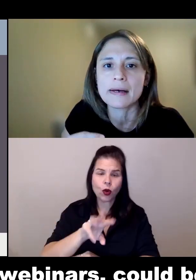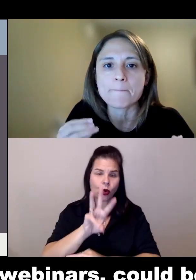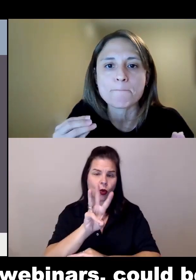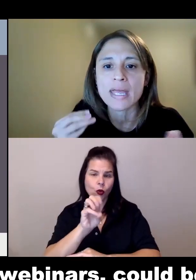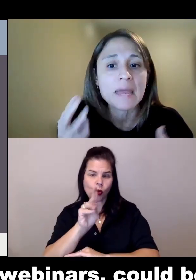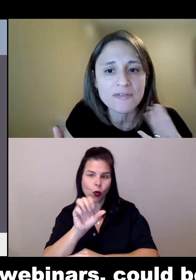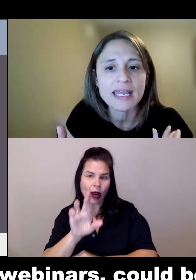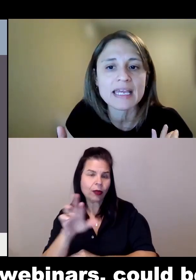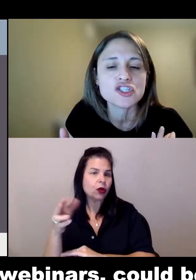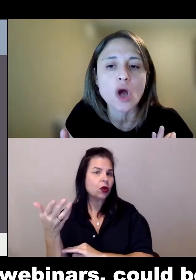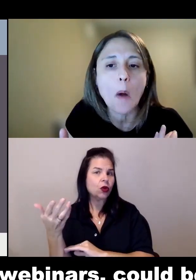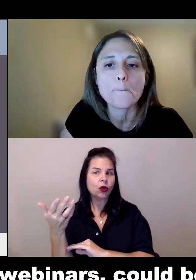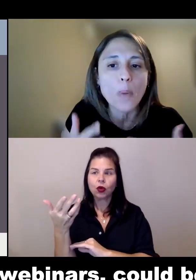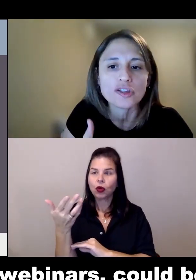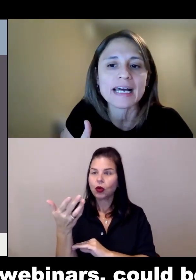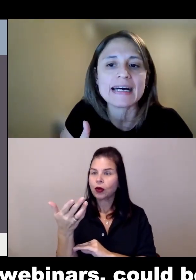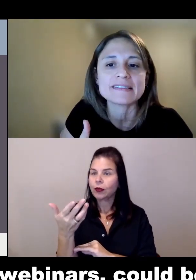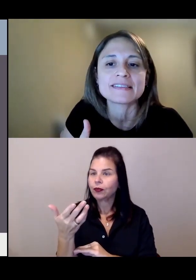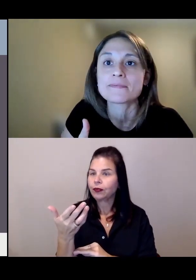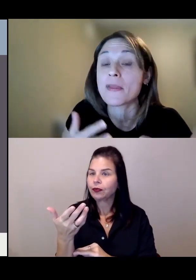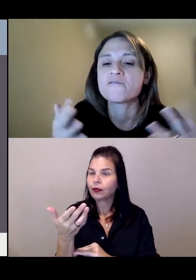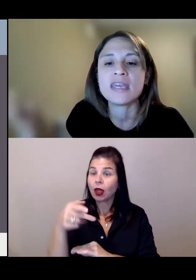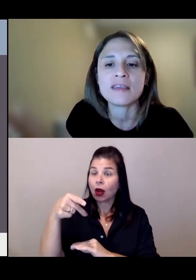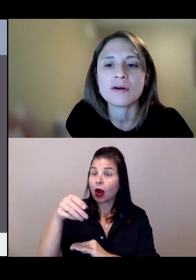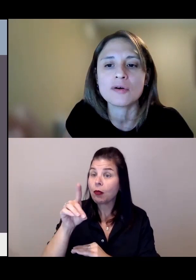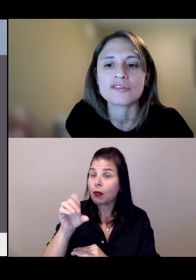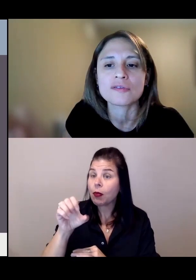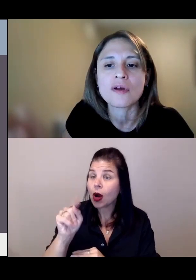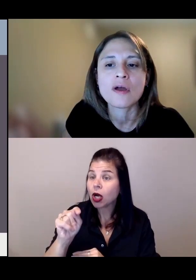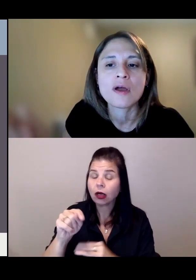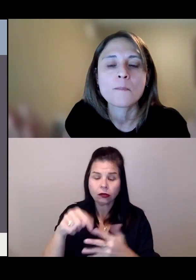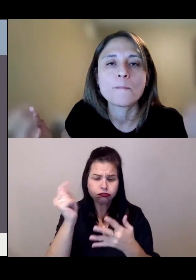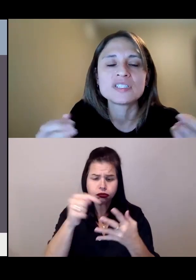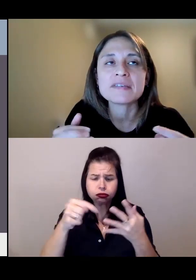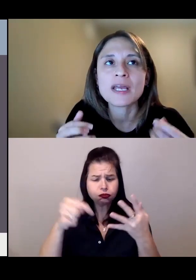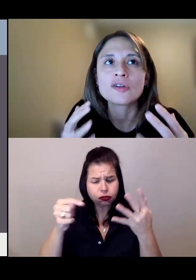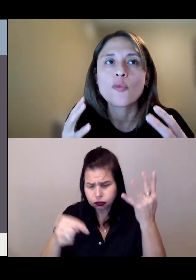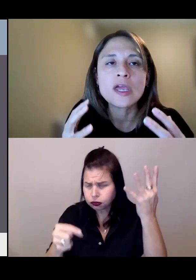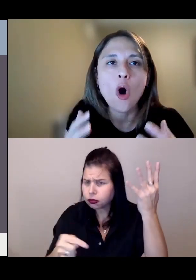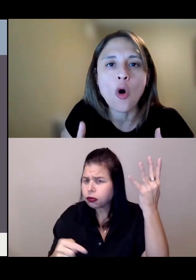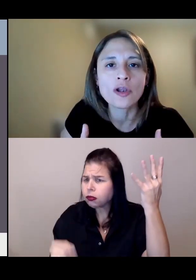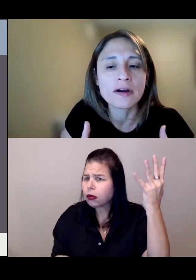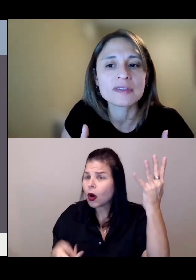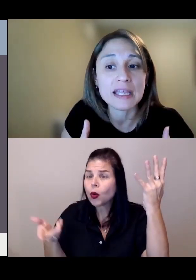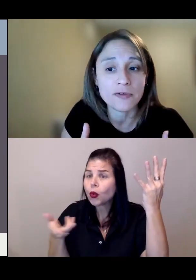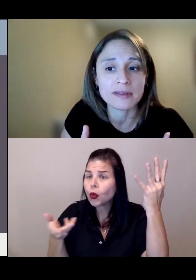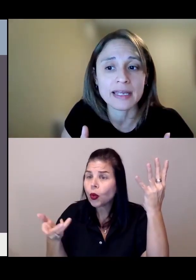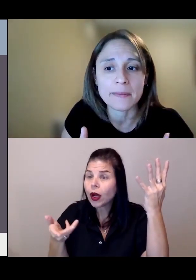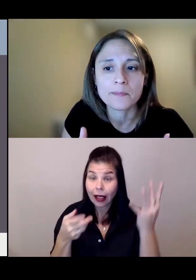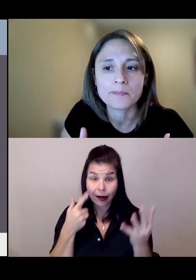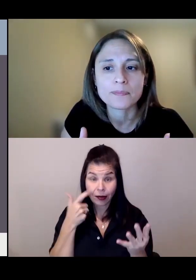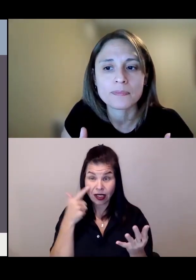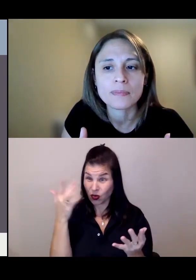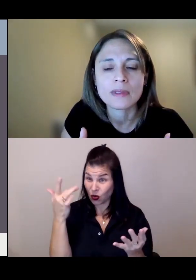be gamification, podcasts, videos, just because we all learn